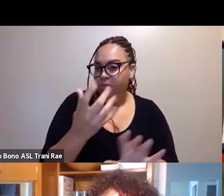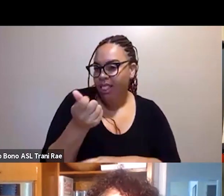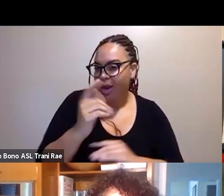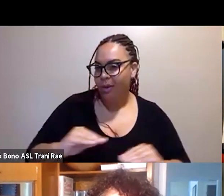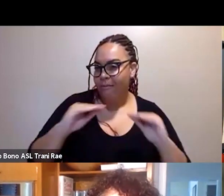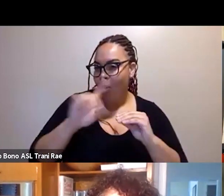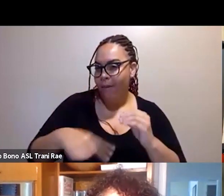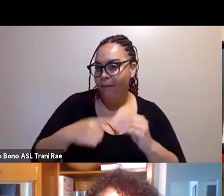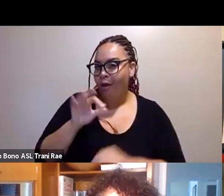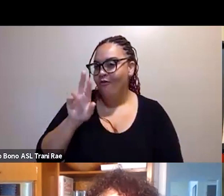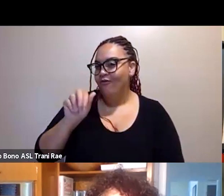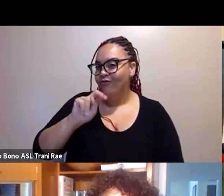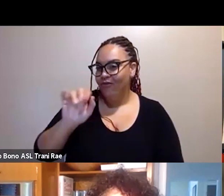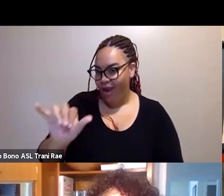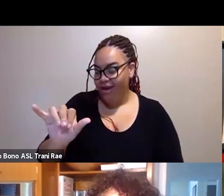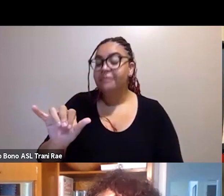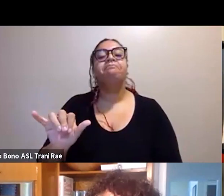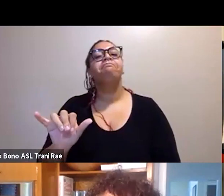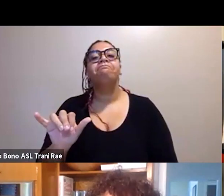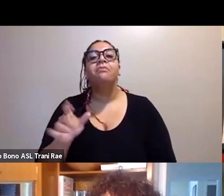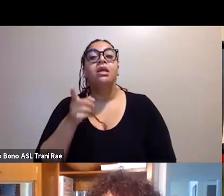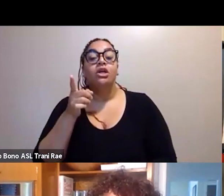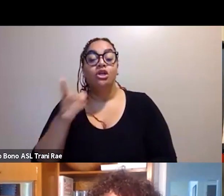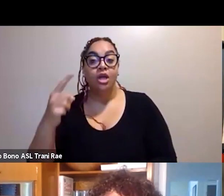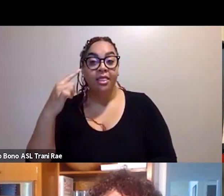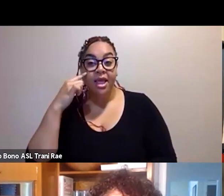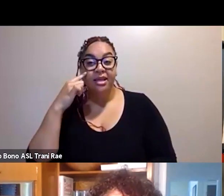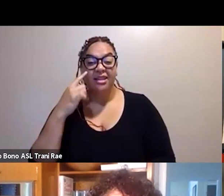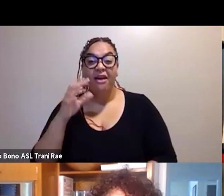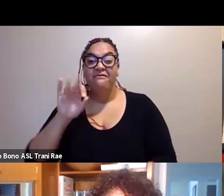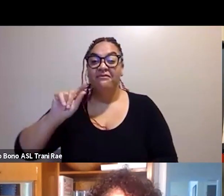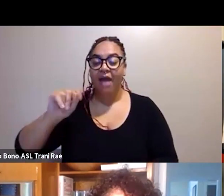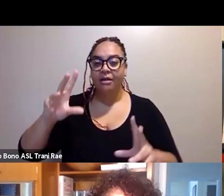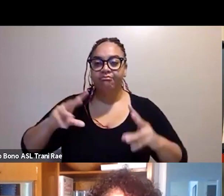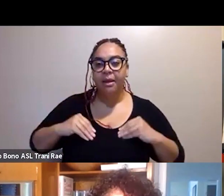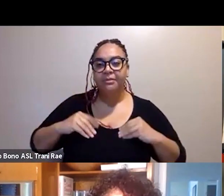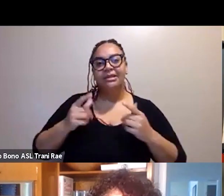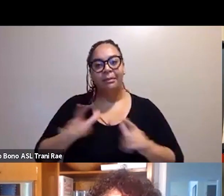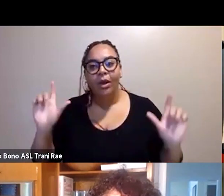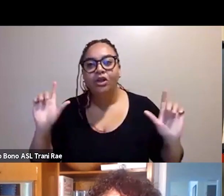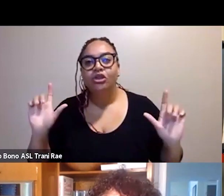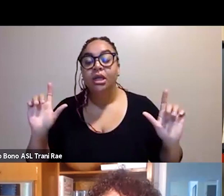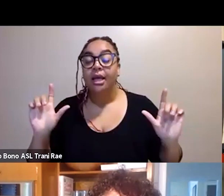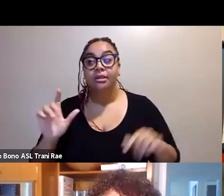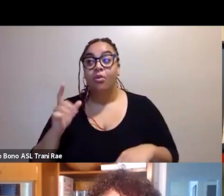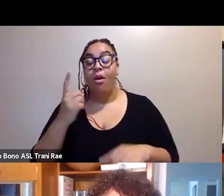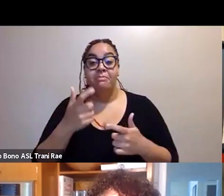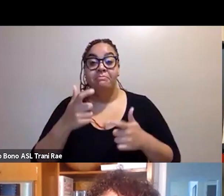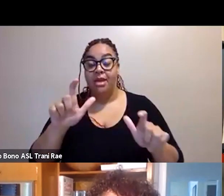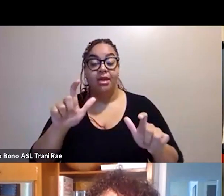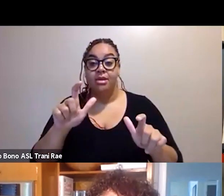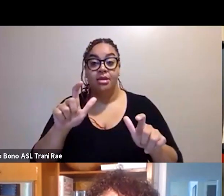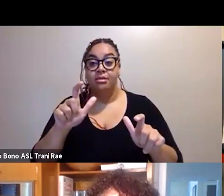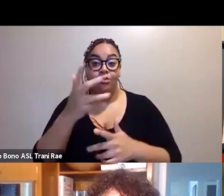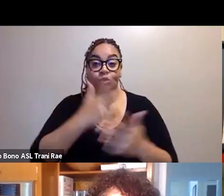about Frannie, Frannie thinks of fat acceptance and liberation as one of the key social justice issues of our time.